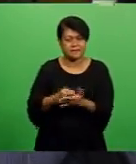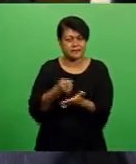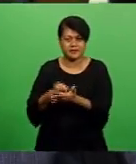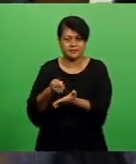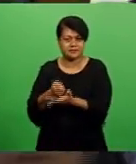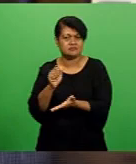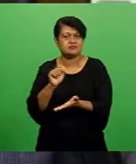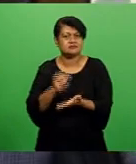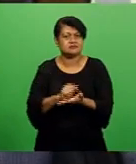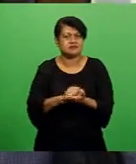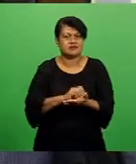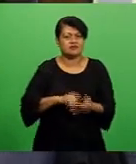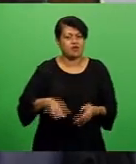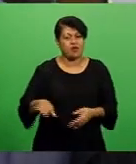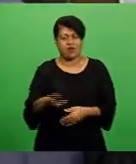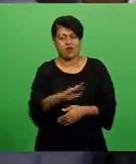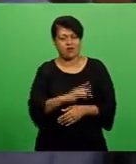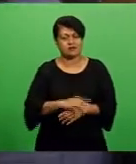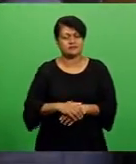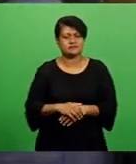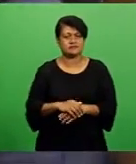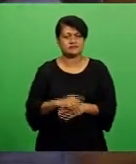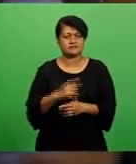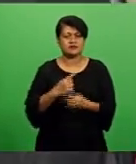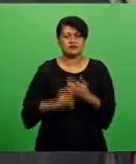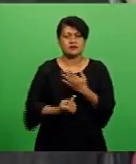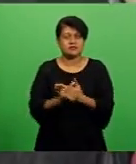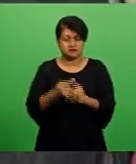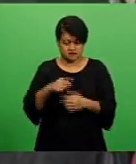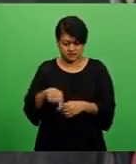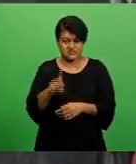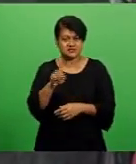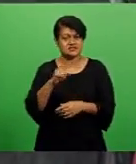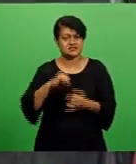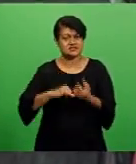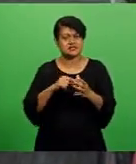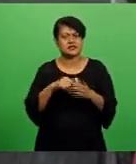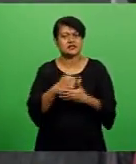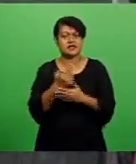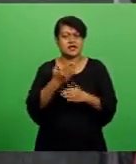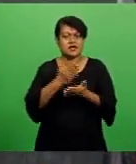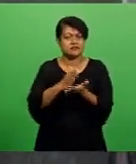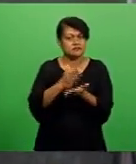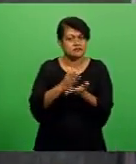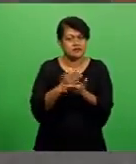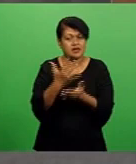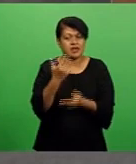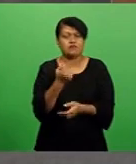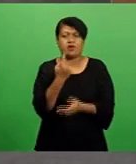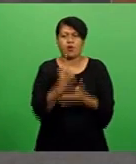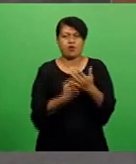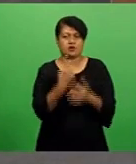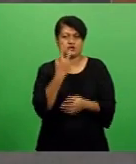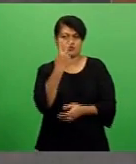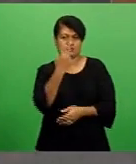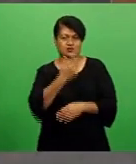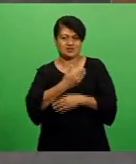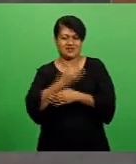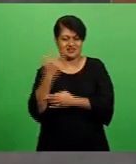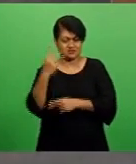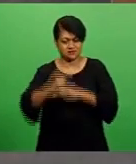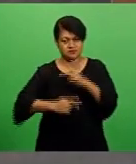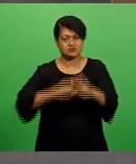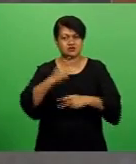The declaration of a state of natural disaster ends this Saturday, meaning the FNPF has only 2 days to process more than